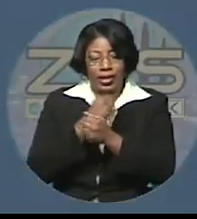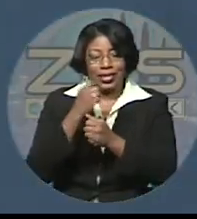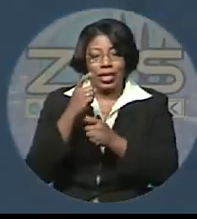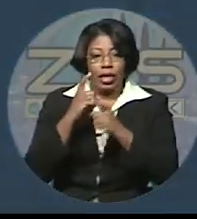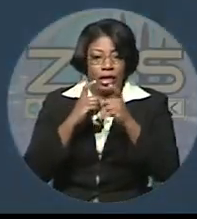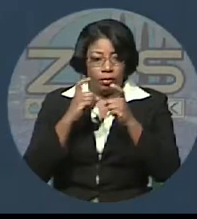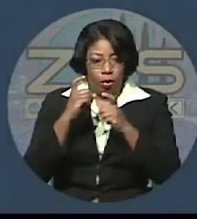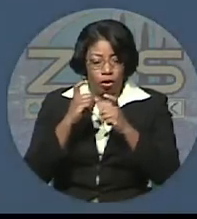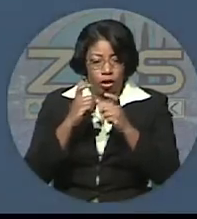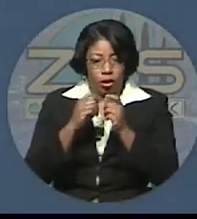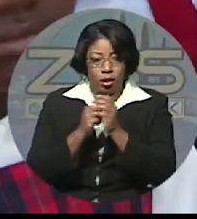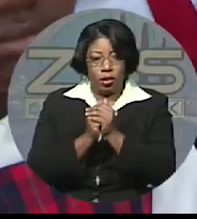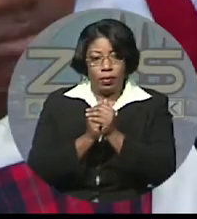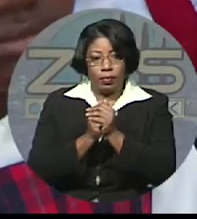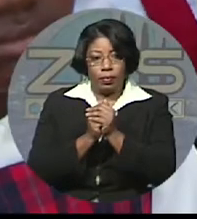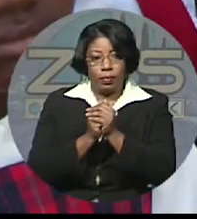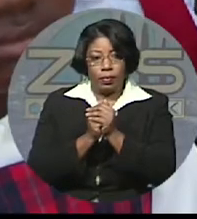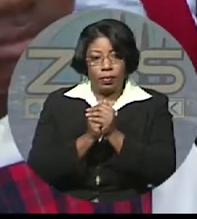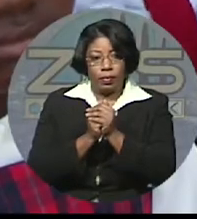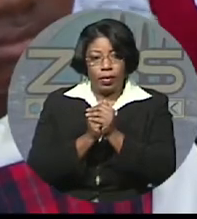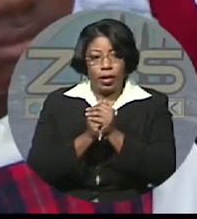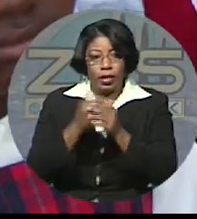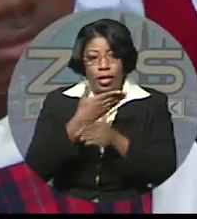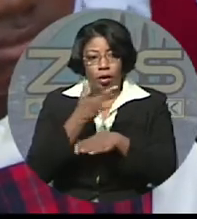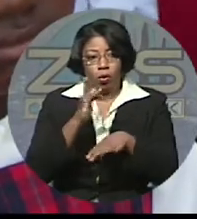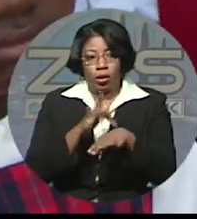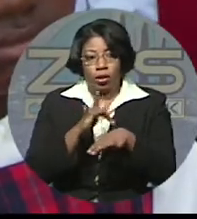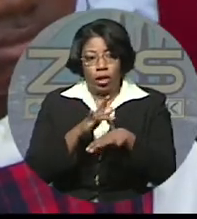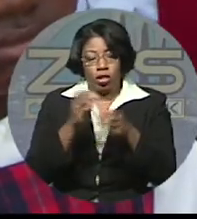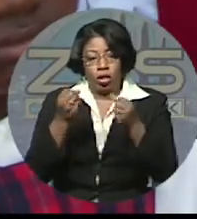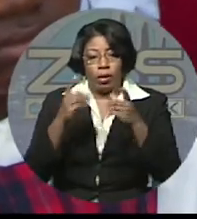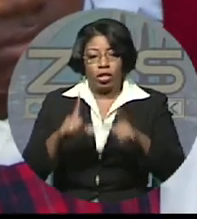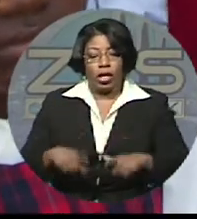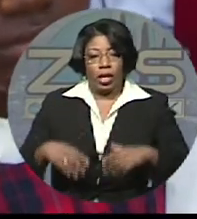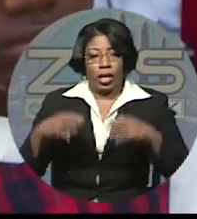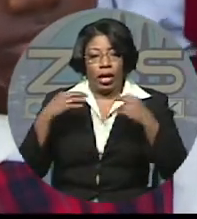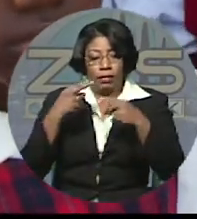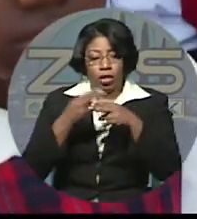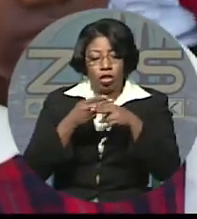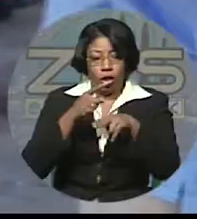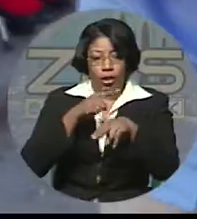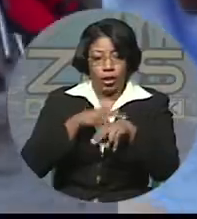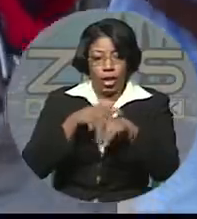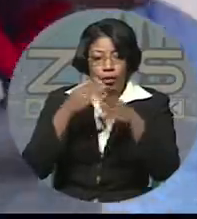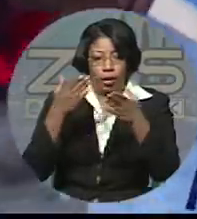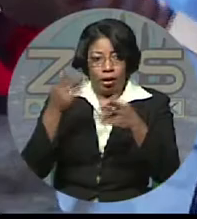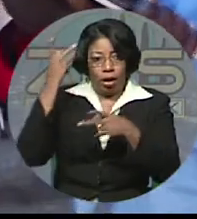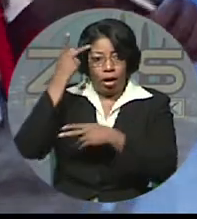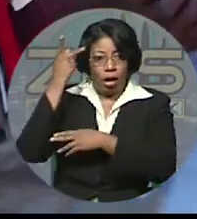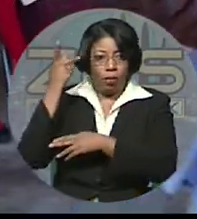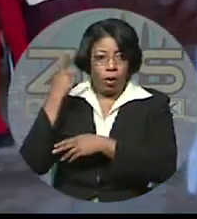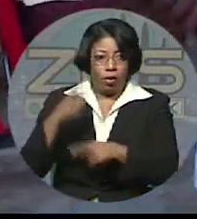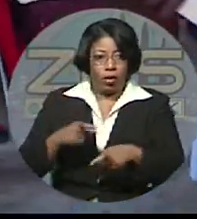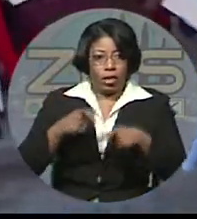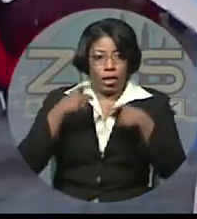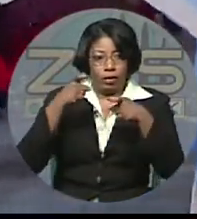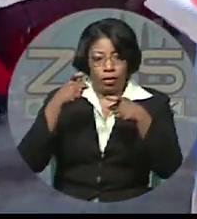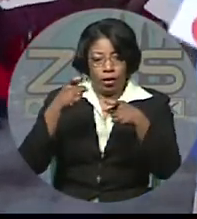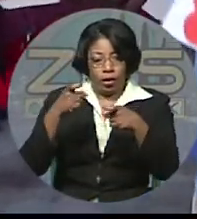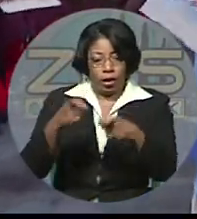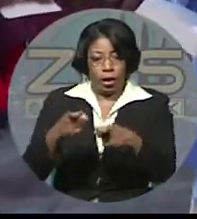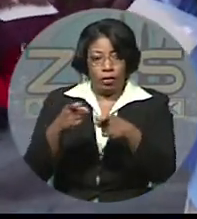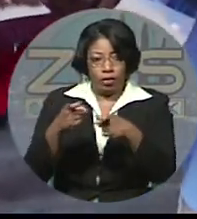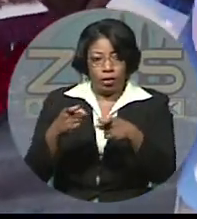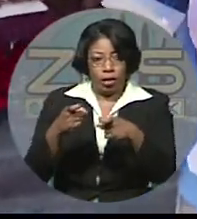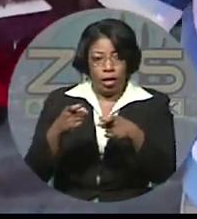very emotional service for a youngster who seemed to have touched so many lives in a short time on earth. Her parents were presented with gifts and also